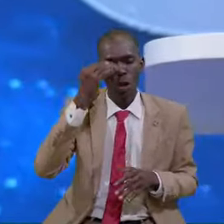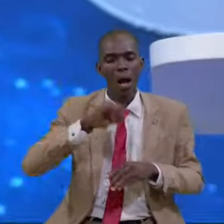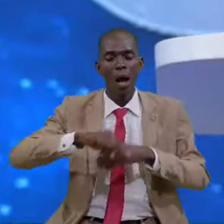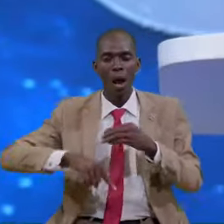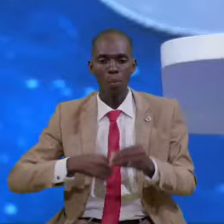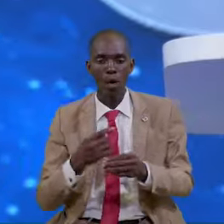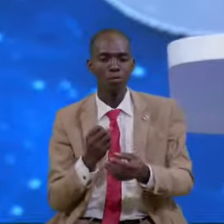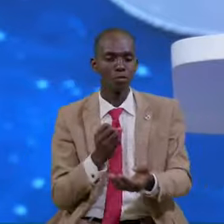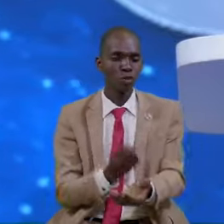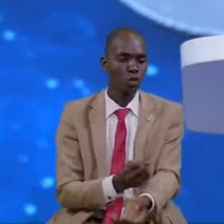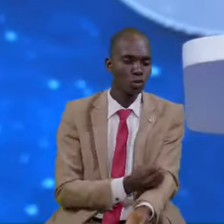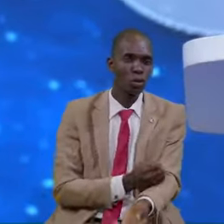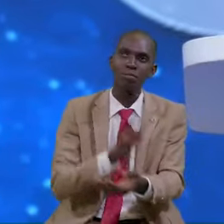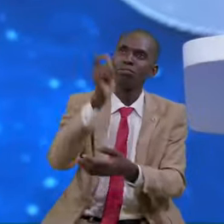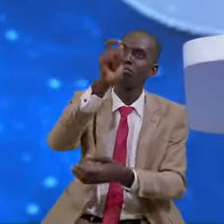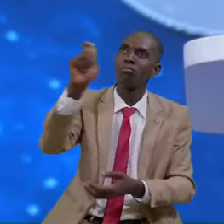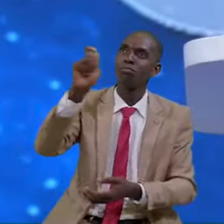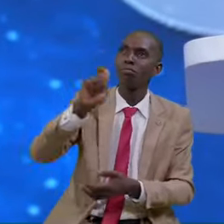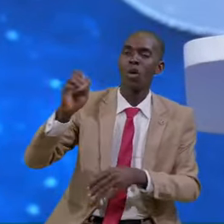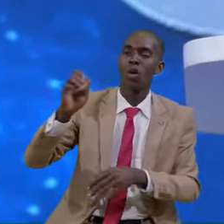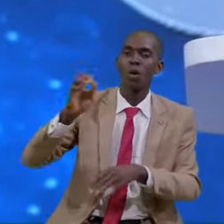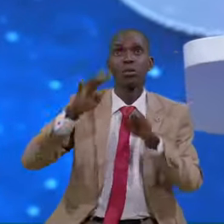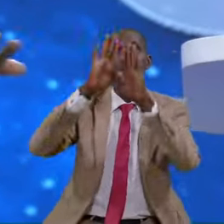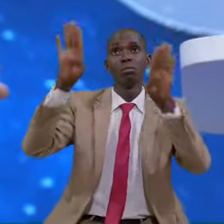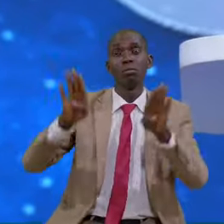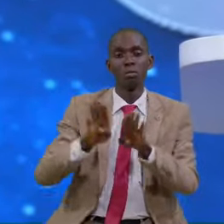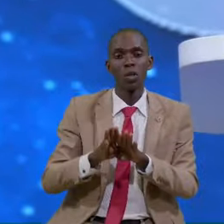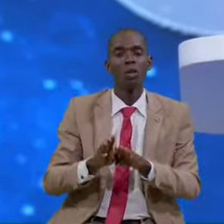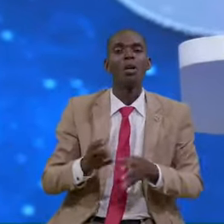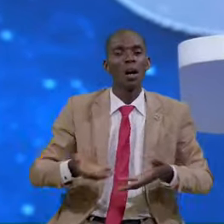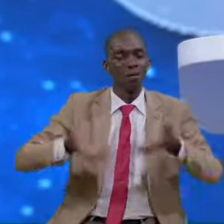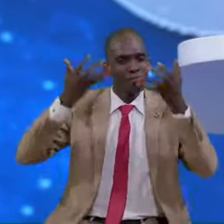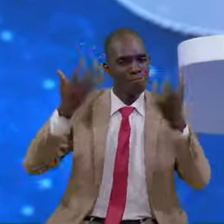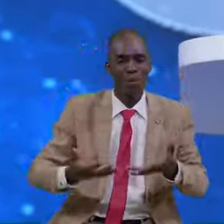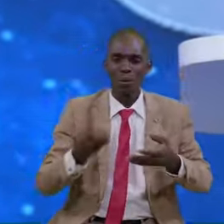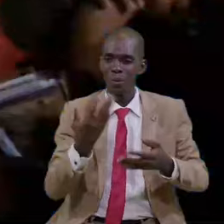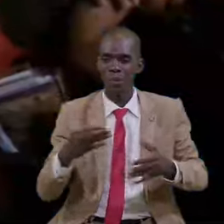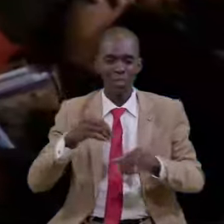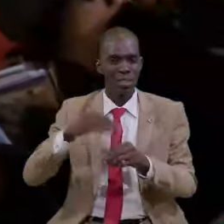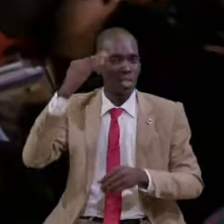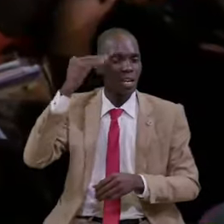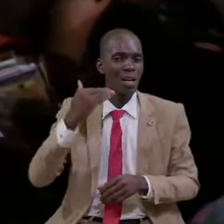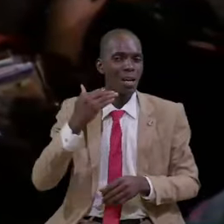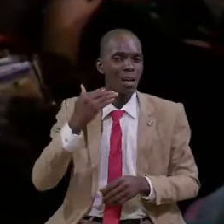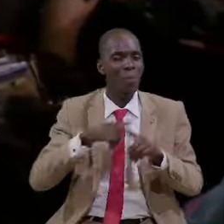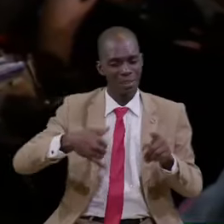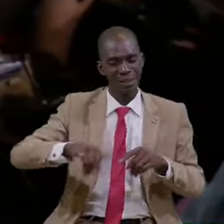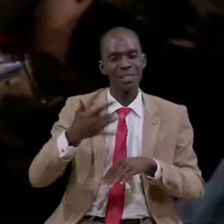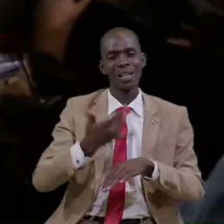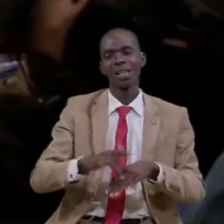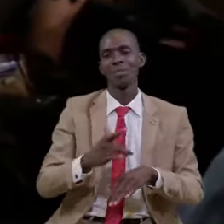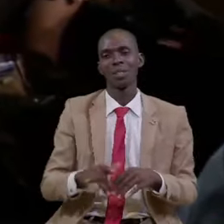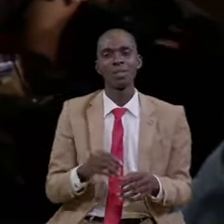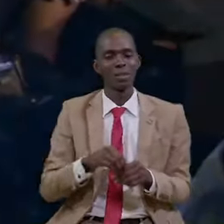board in the head heavy in the head but empty at her Big C